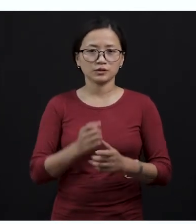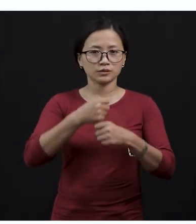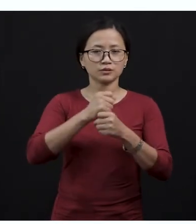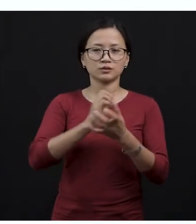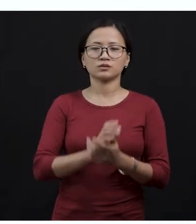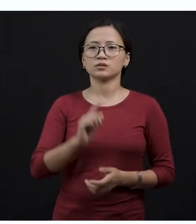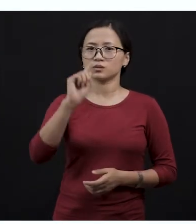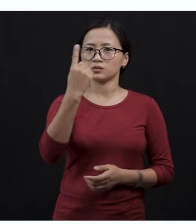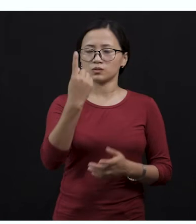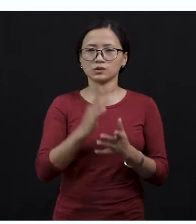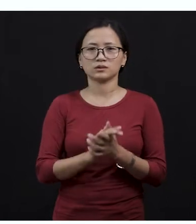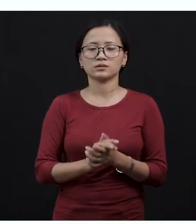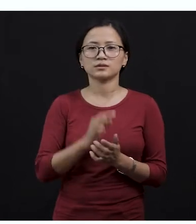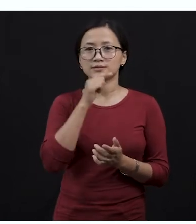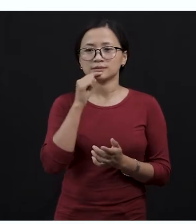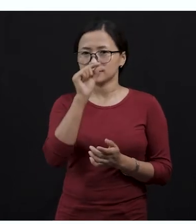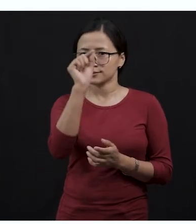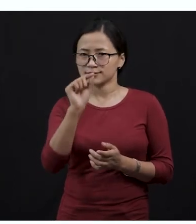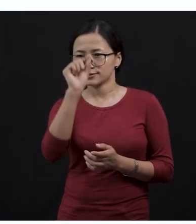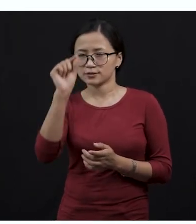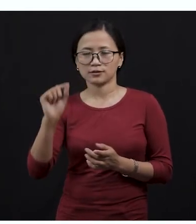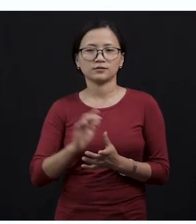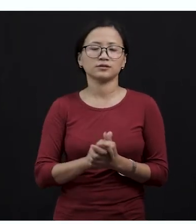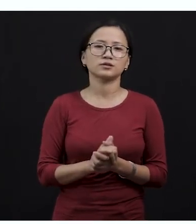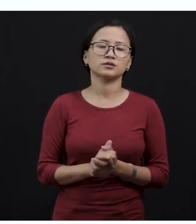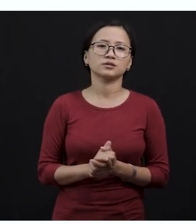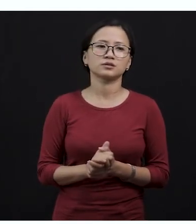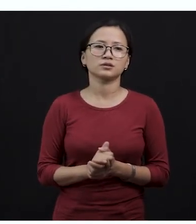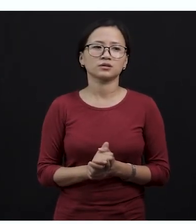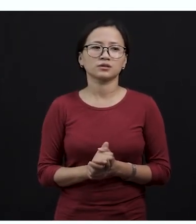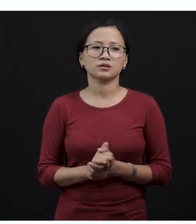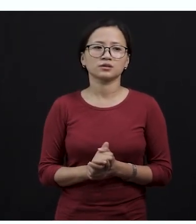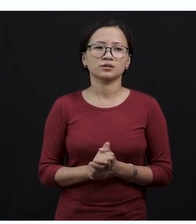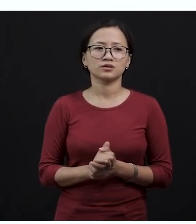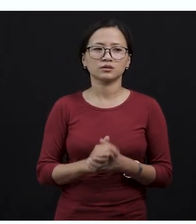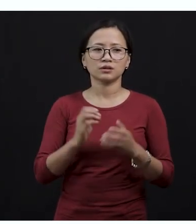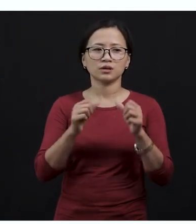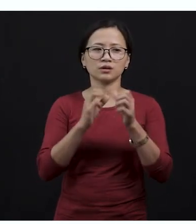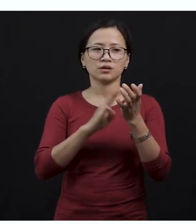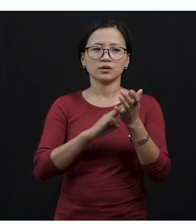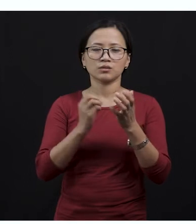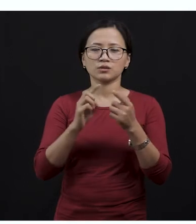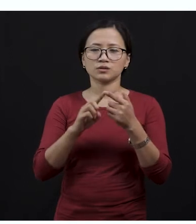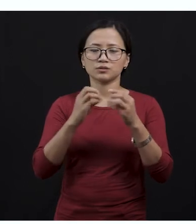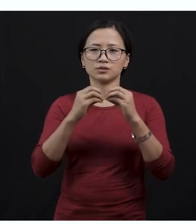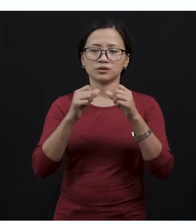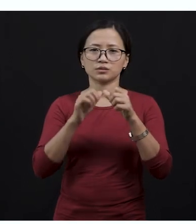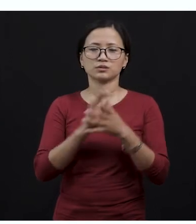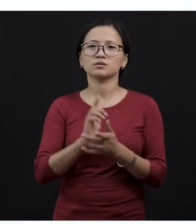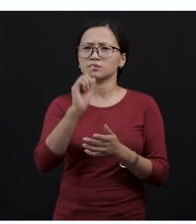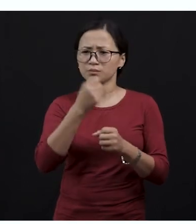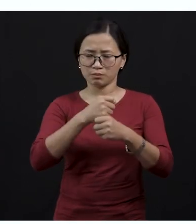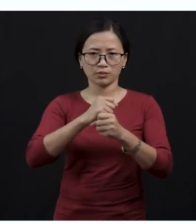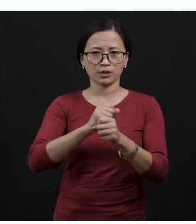up of only one cell each. This amoeba is only one cell. I am made up of millions of cells. Tree is made up of millions of